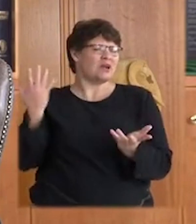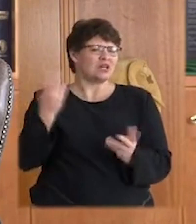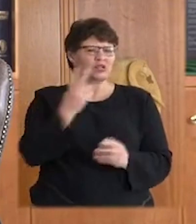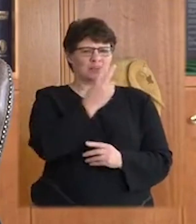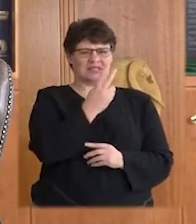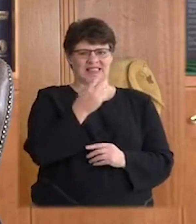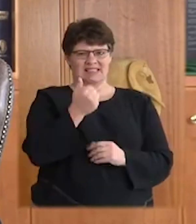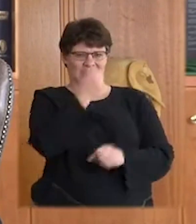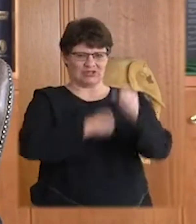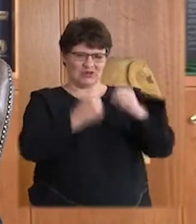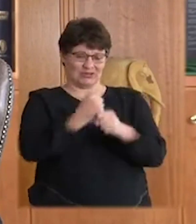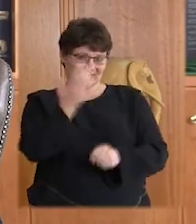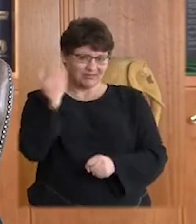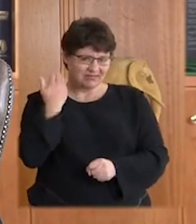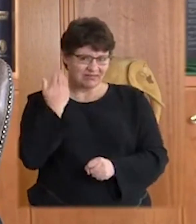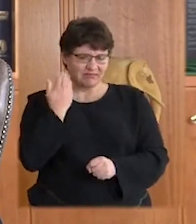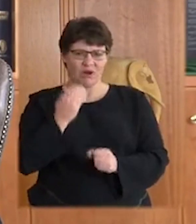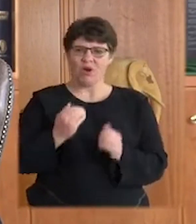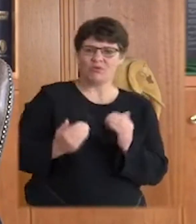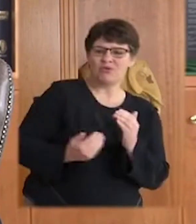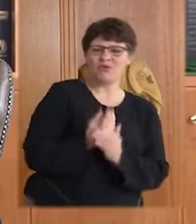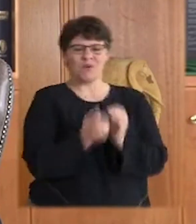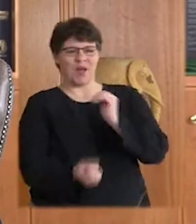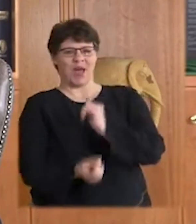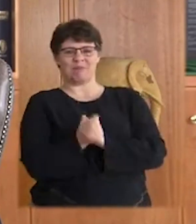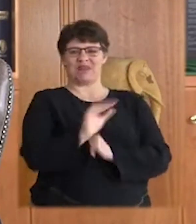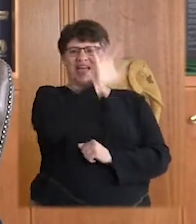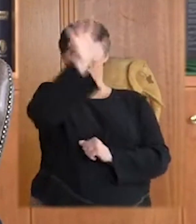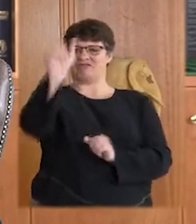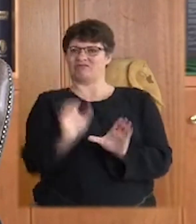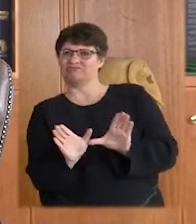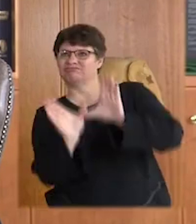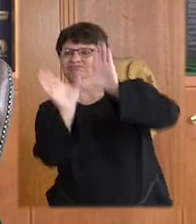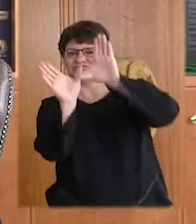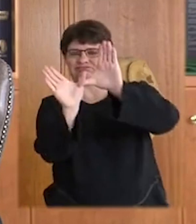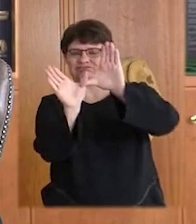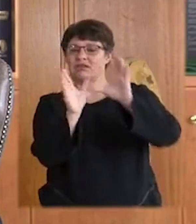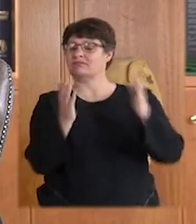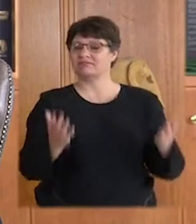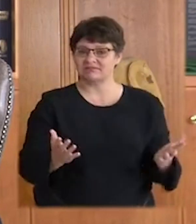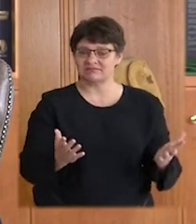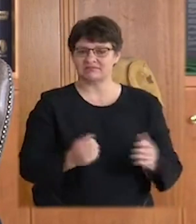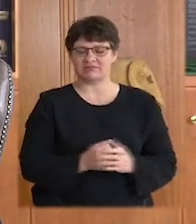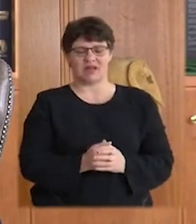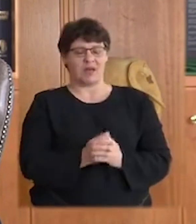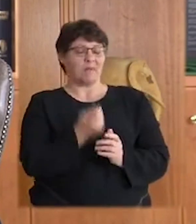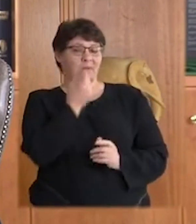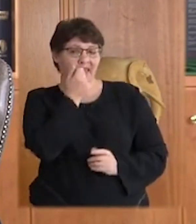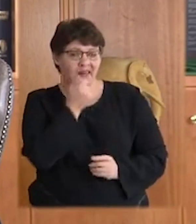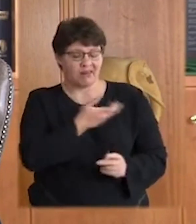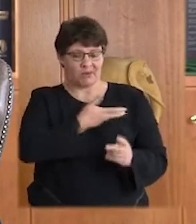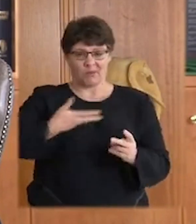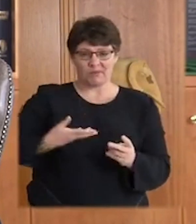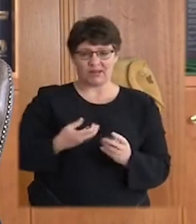Africa. On the 27th of April 1994, the men, women,